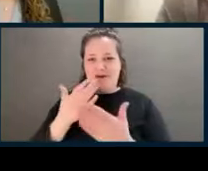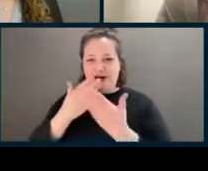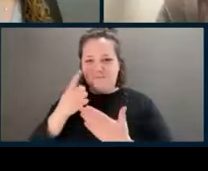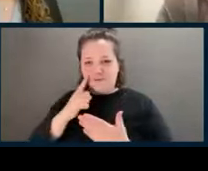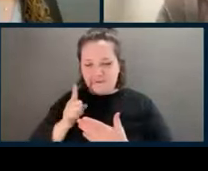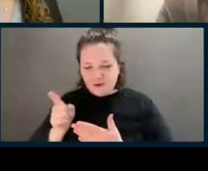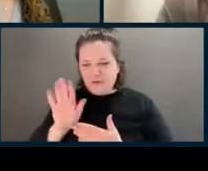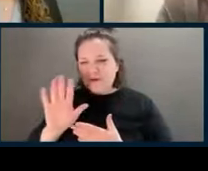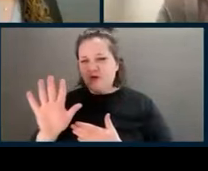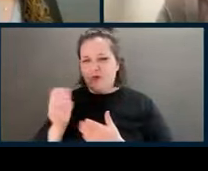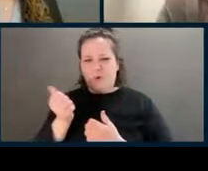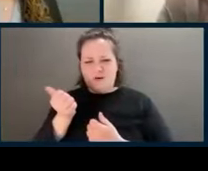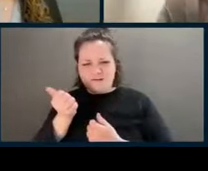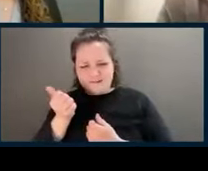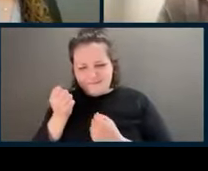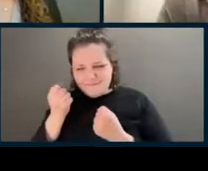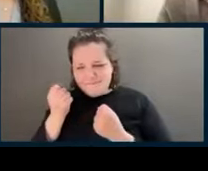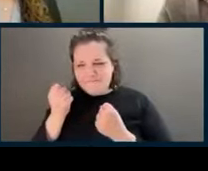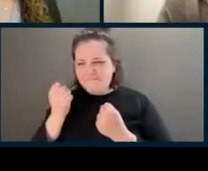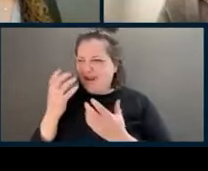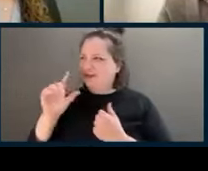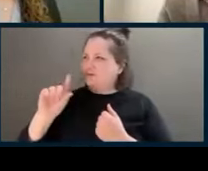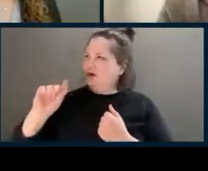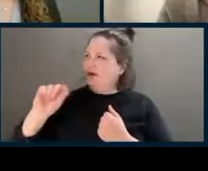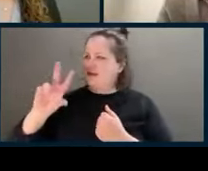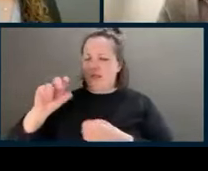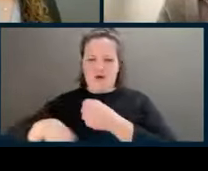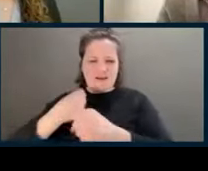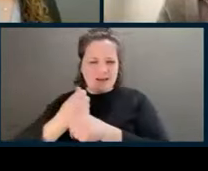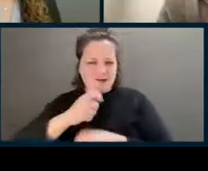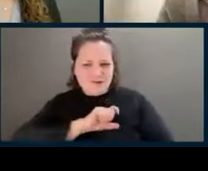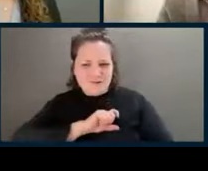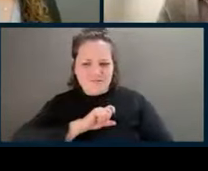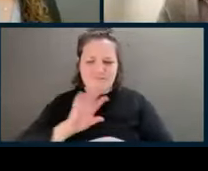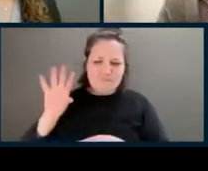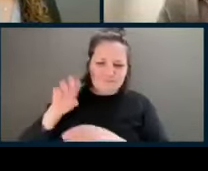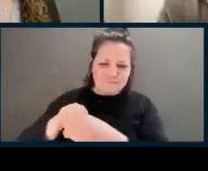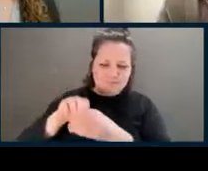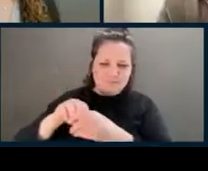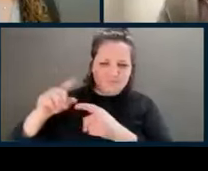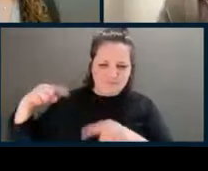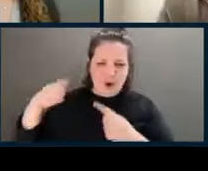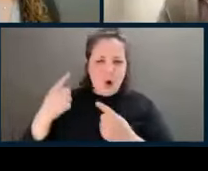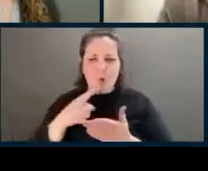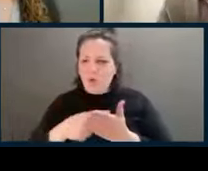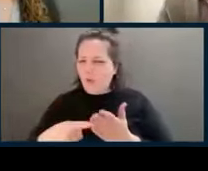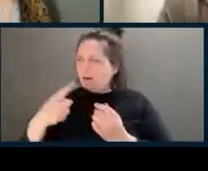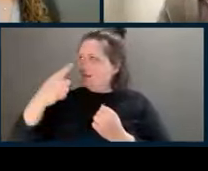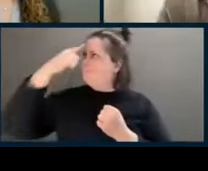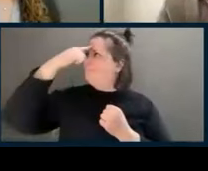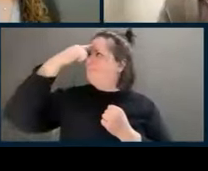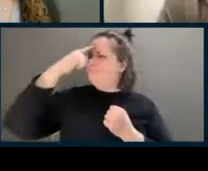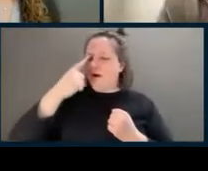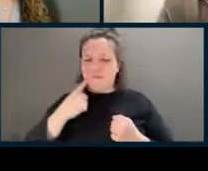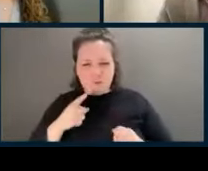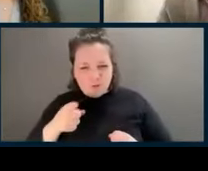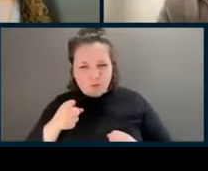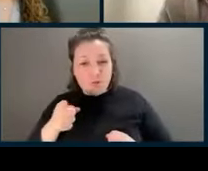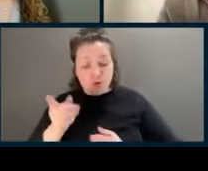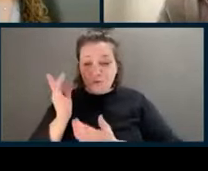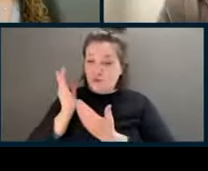now bring to federal government service. What is top of mind for you? Because I believe that that you really, I think, the fact that you bring your